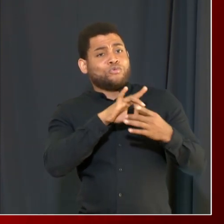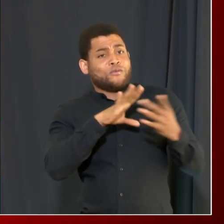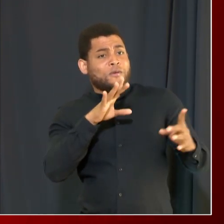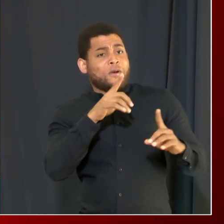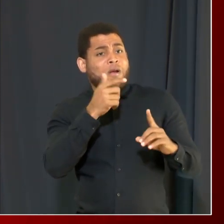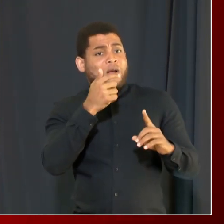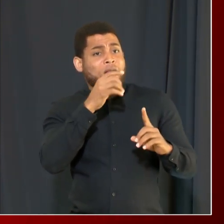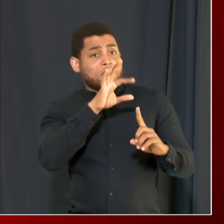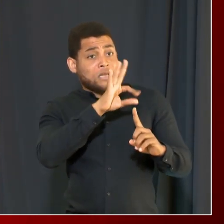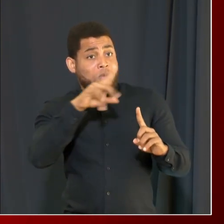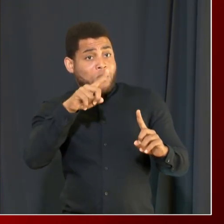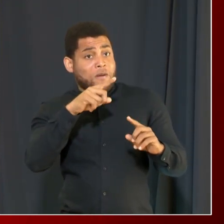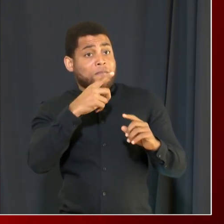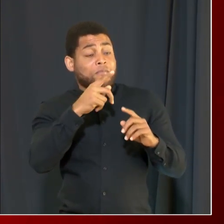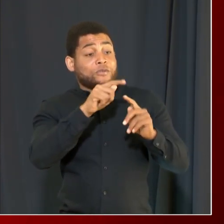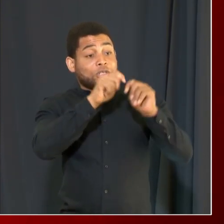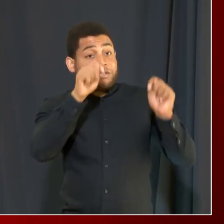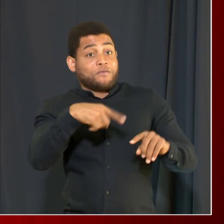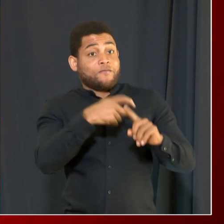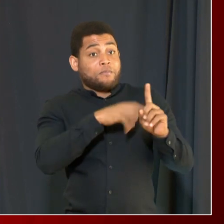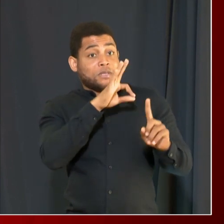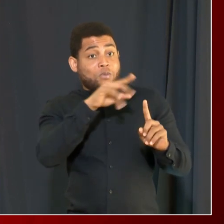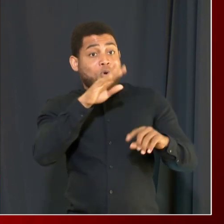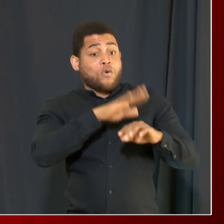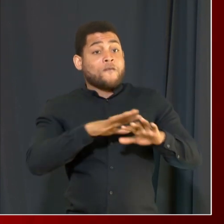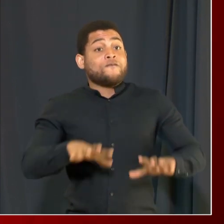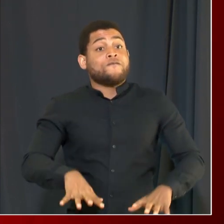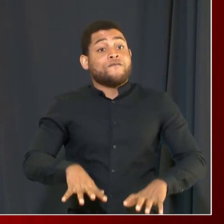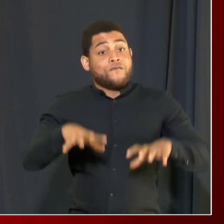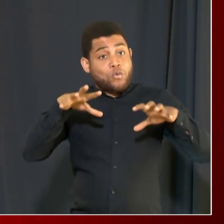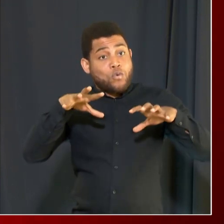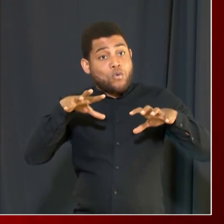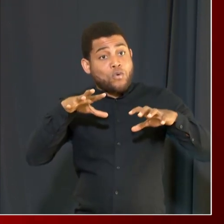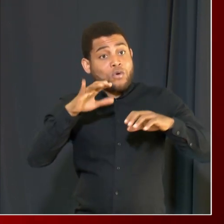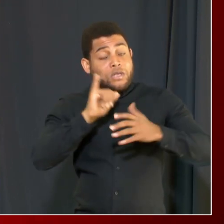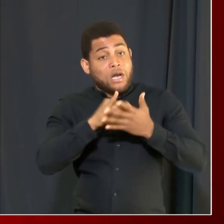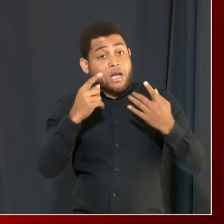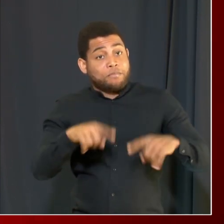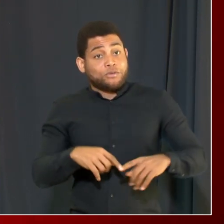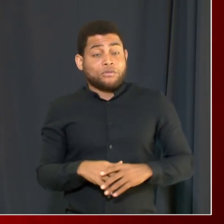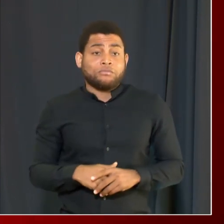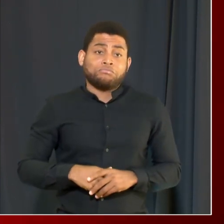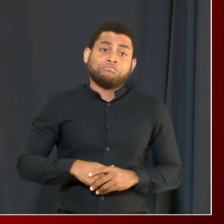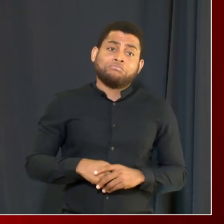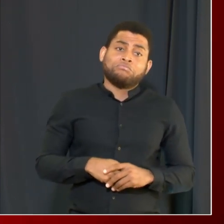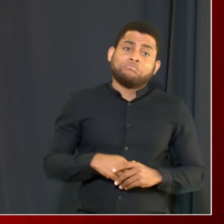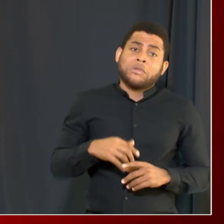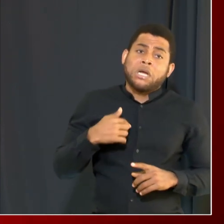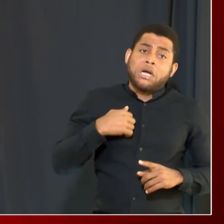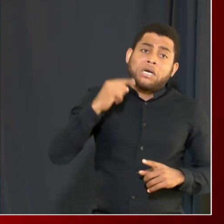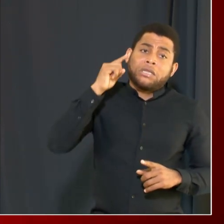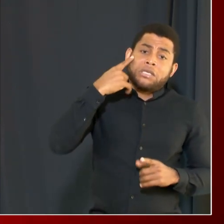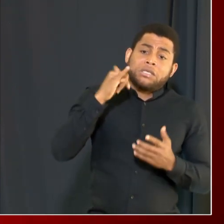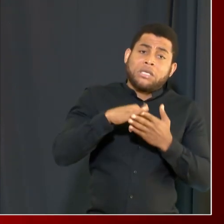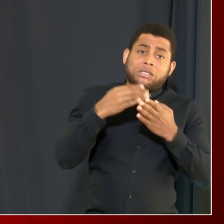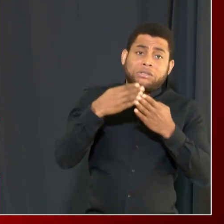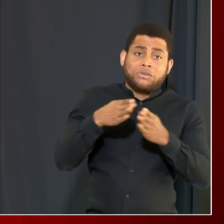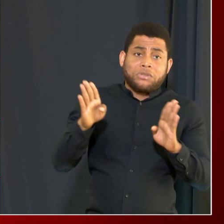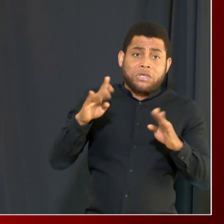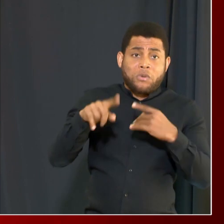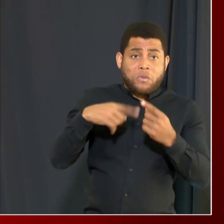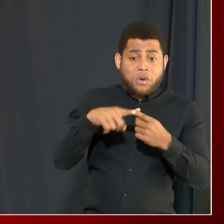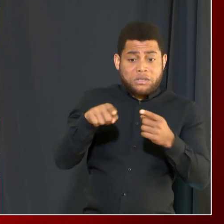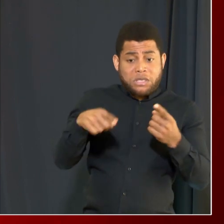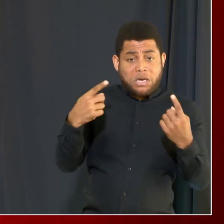Transcripts from the 911 calls to the public on the flooding, the fatal flooding that happened? I think we generally, when an incident like that of